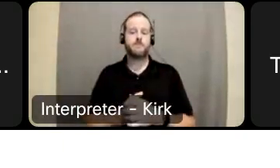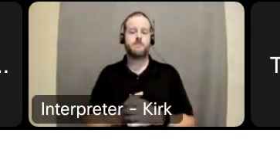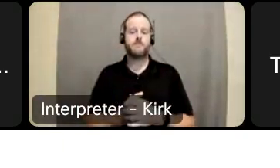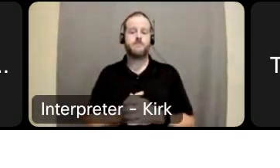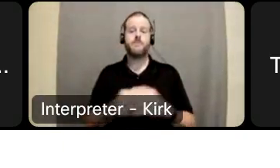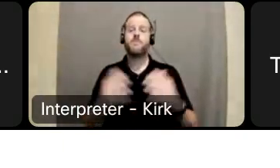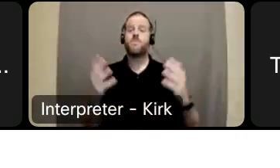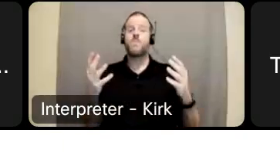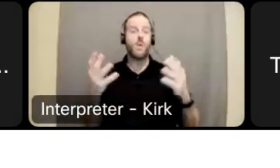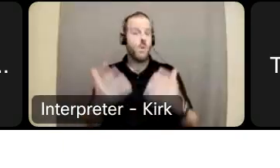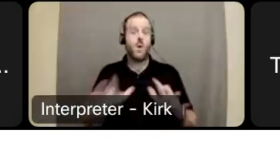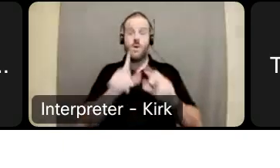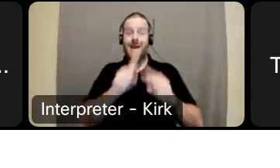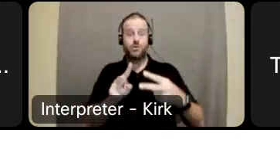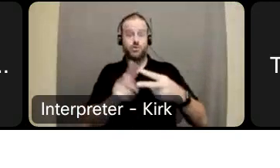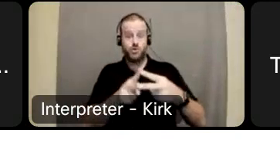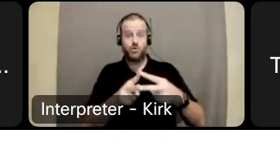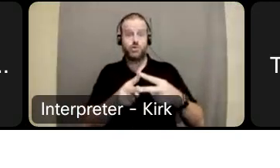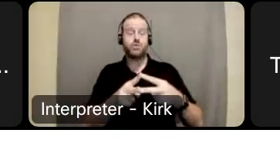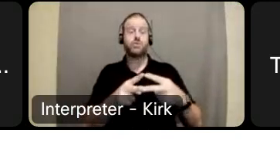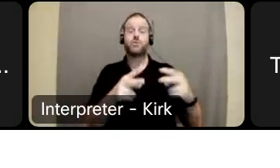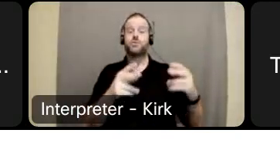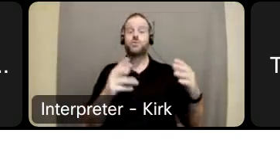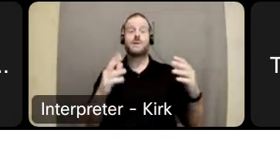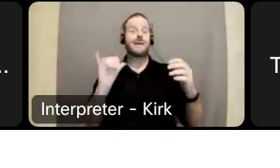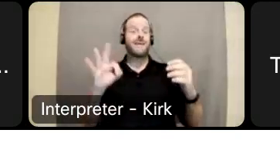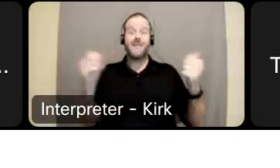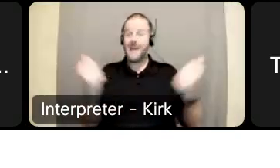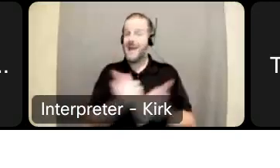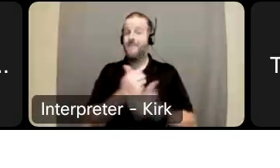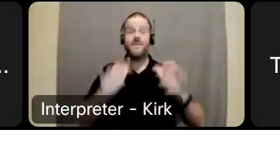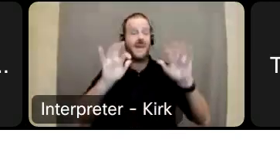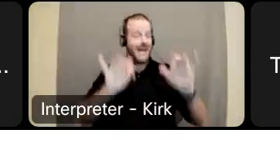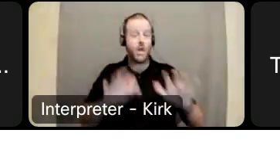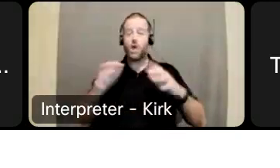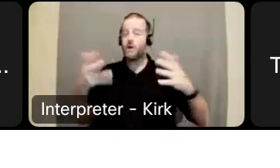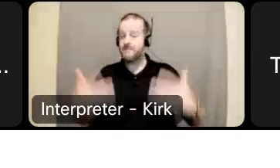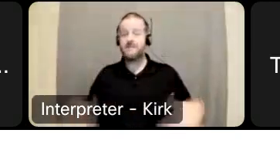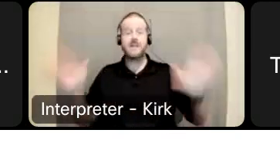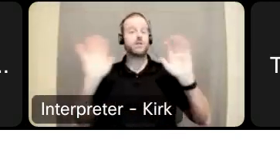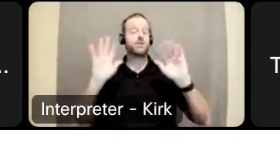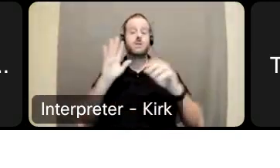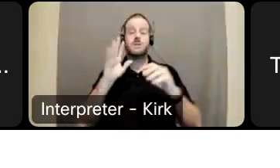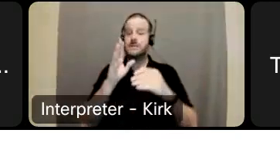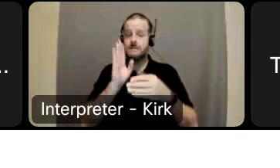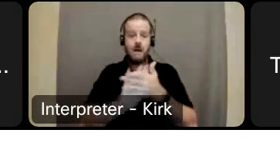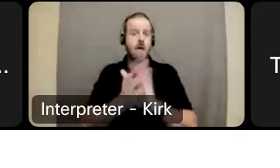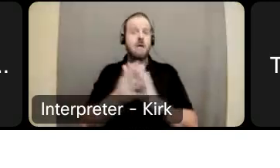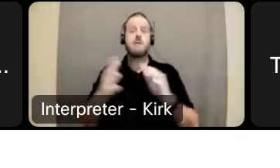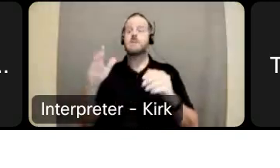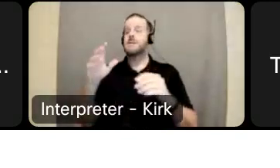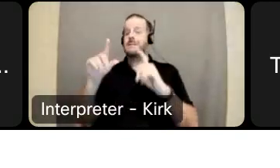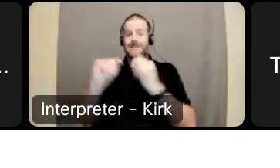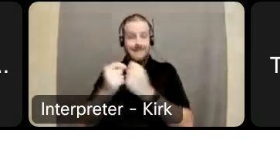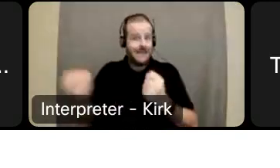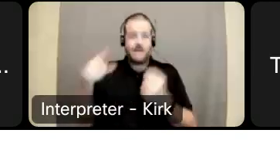Once you've answered that, and if everything has been entered for a student and all the teammates, or you've entered all the